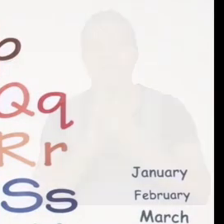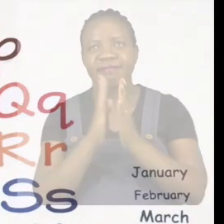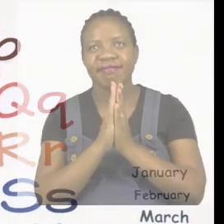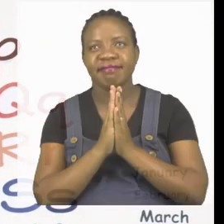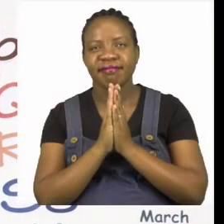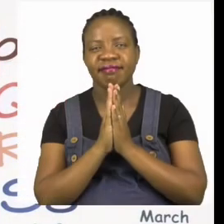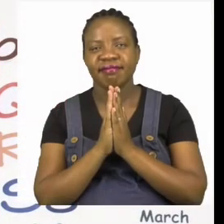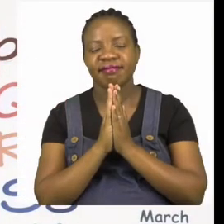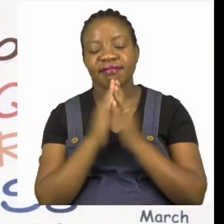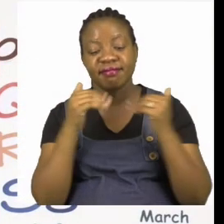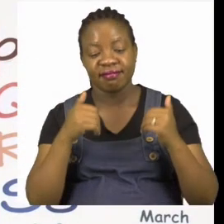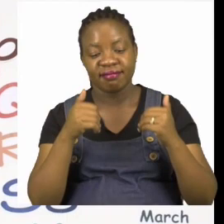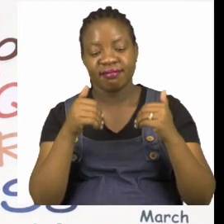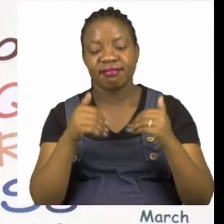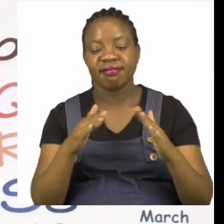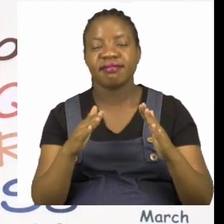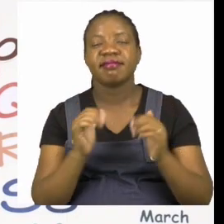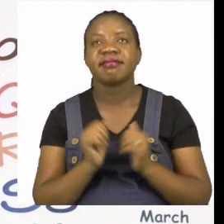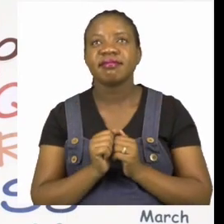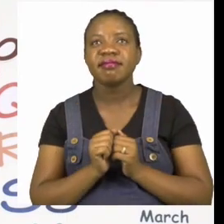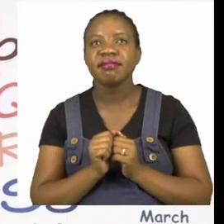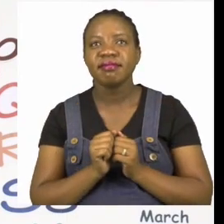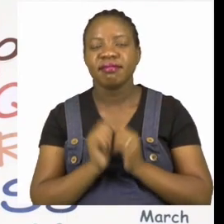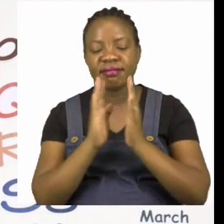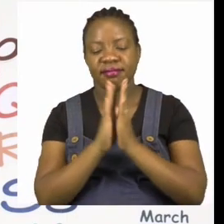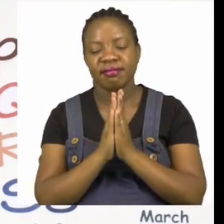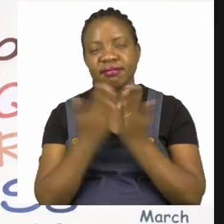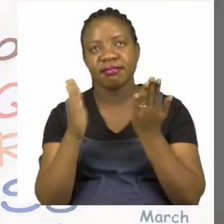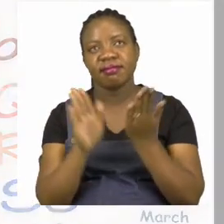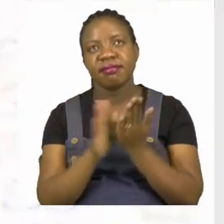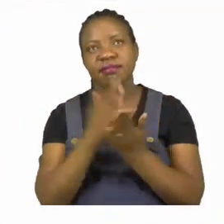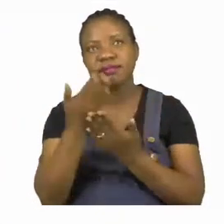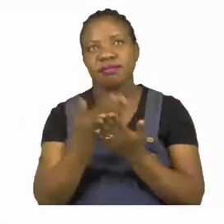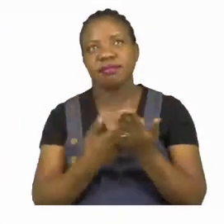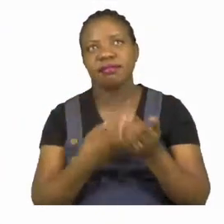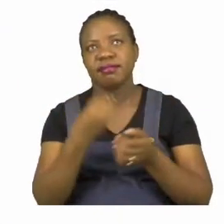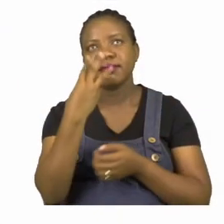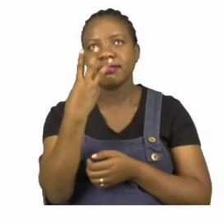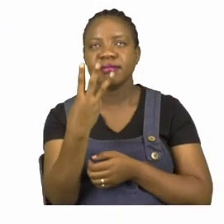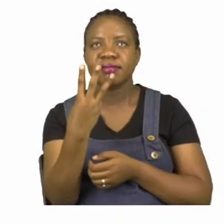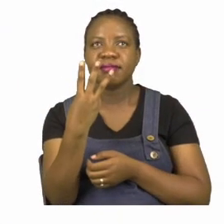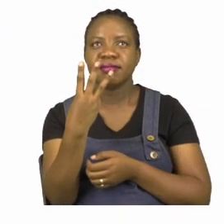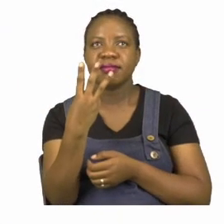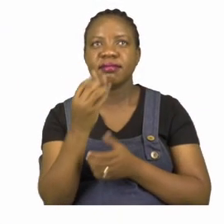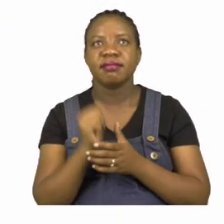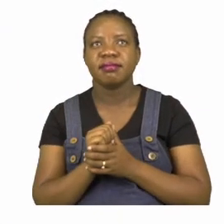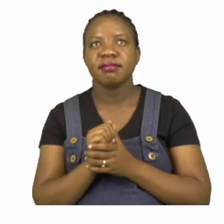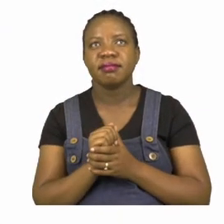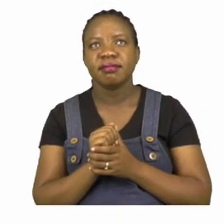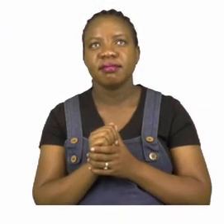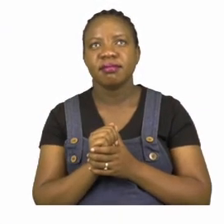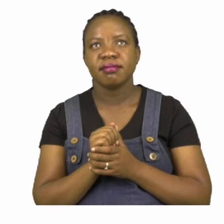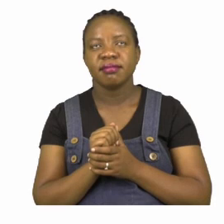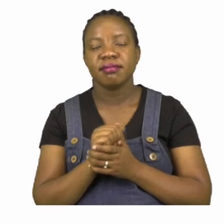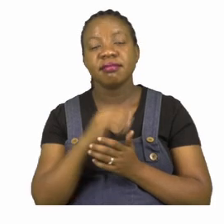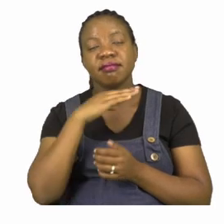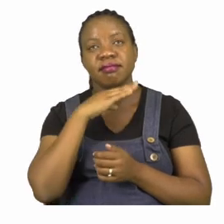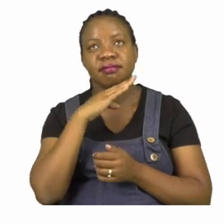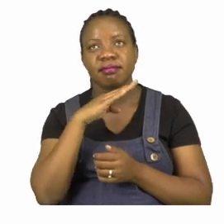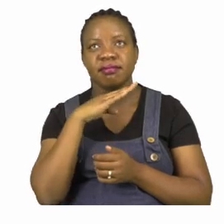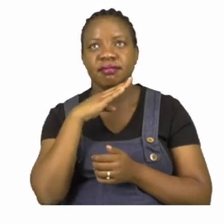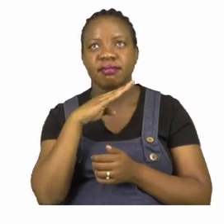Let's start our lesson today, boys and girls, by going to page 3. On page 3, we are going to be doing a